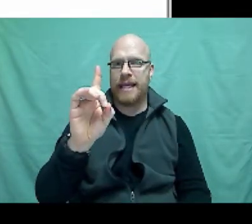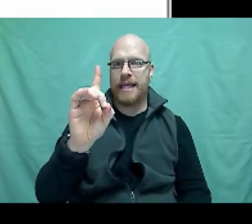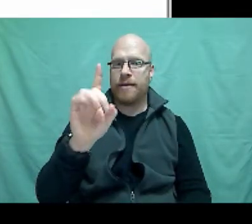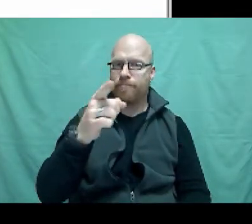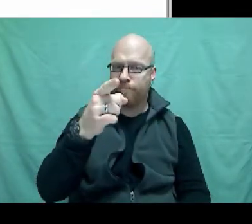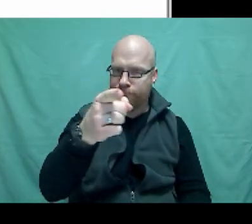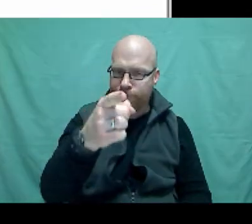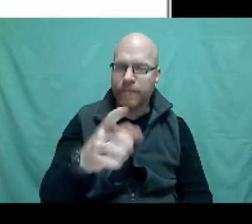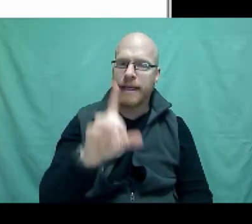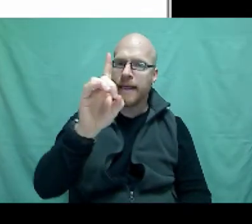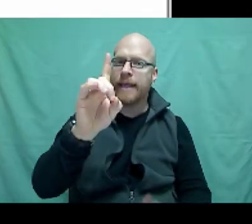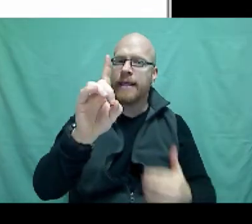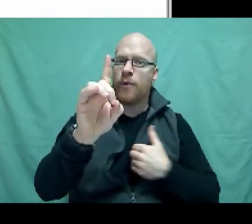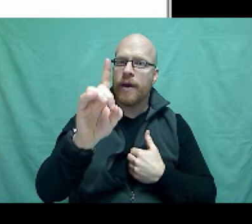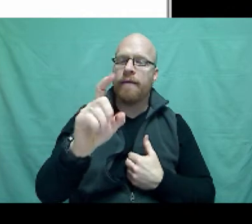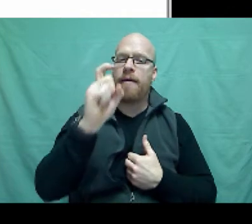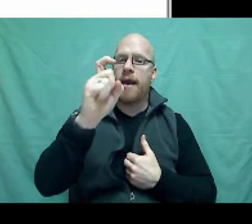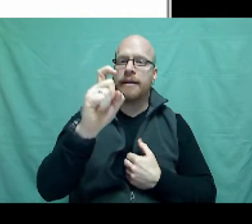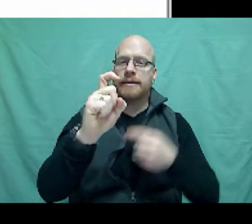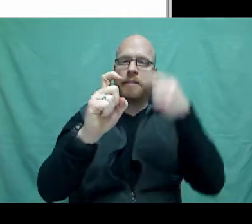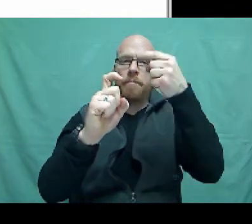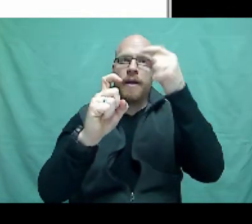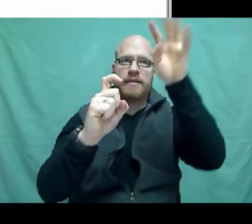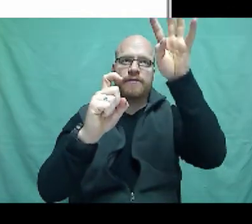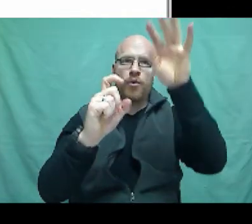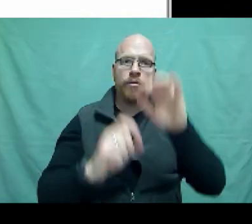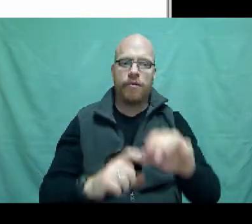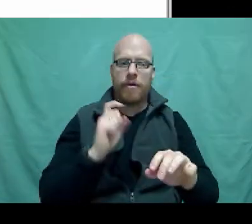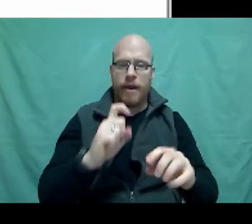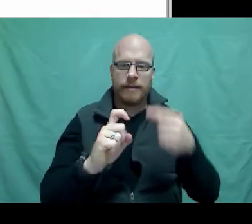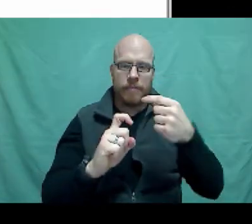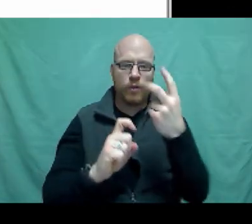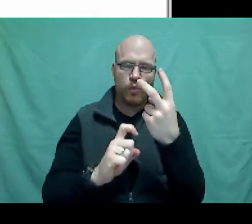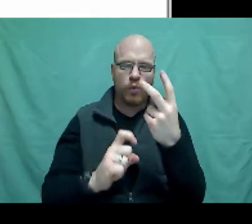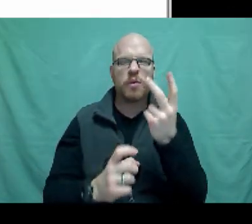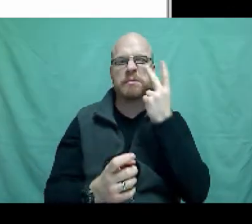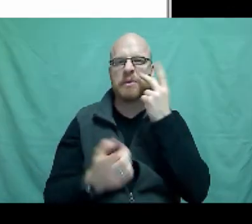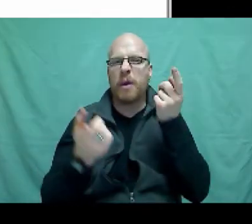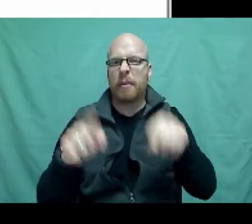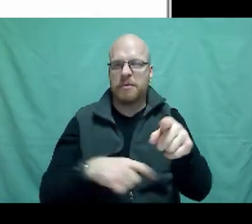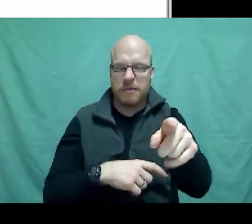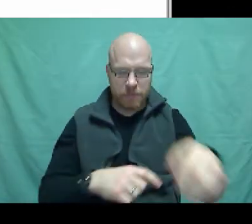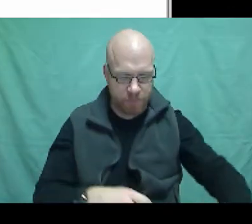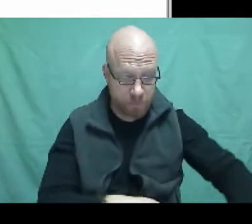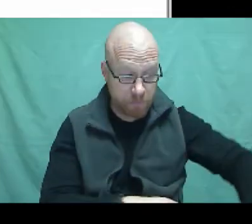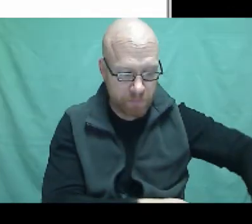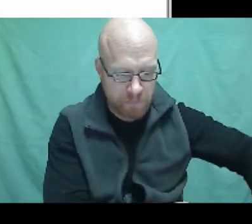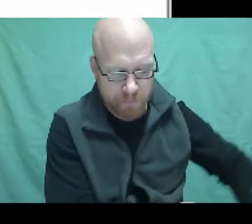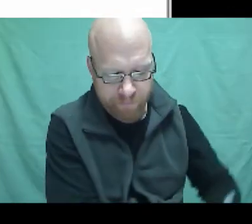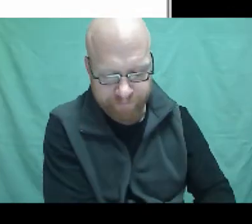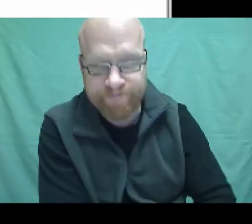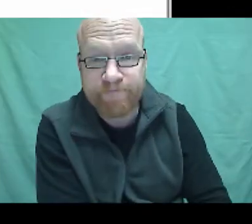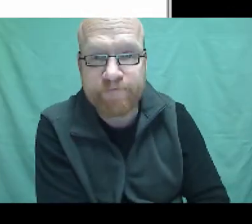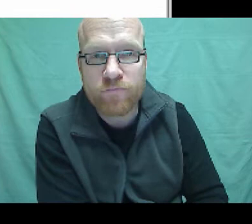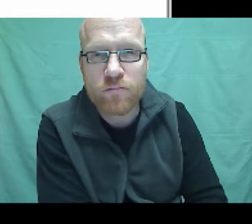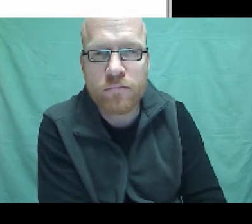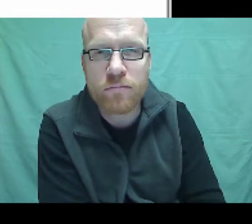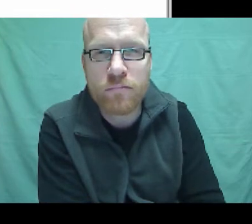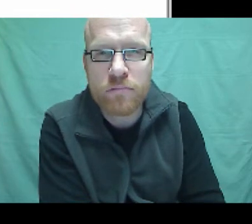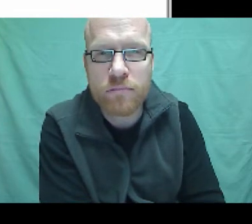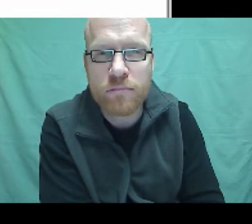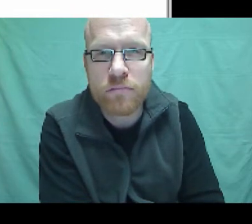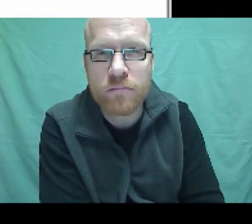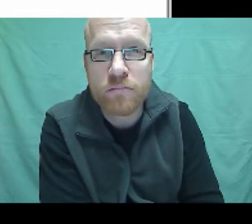answer. D. Okay, now we have x to the negative 4 over x to the negative 2. We'll see what happens here.